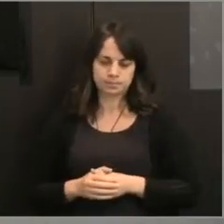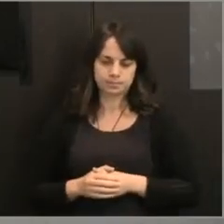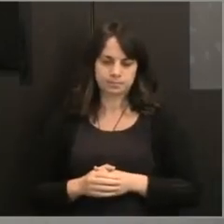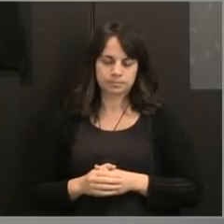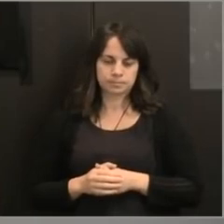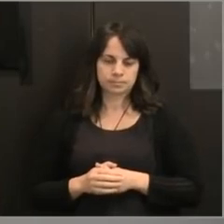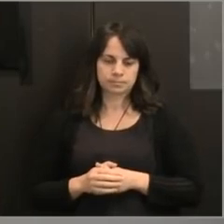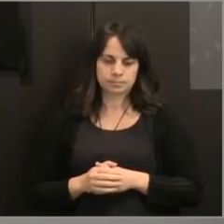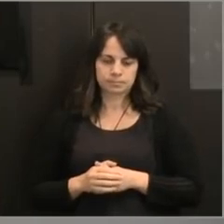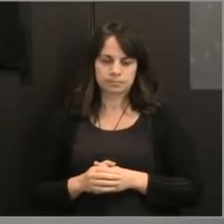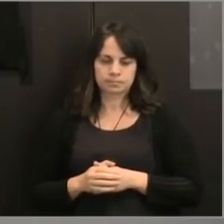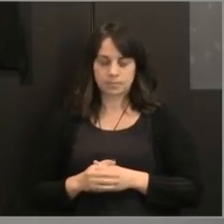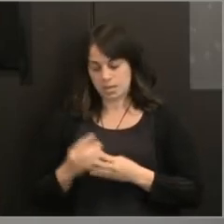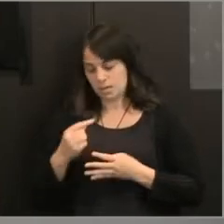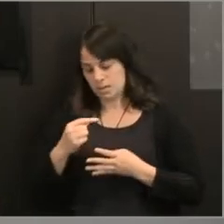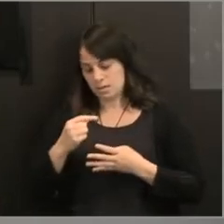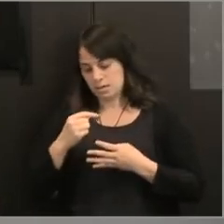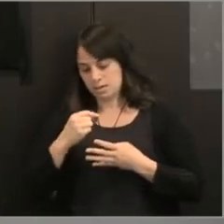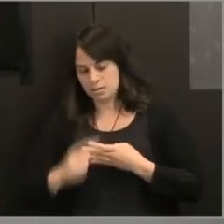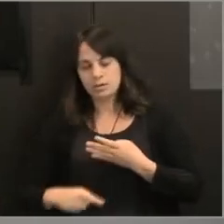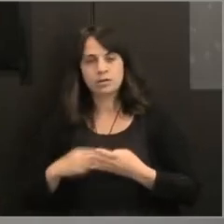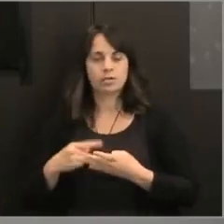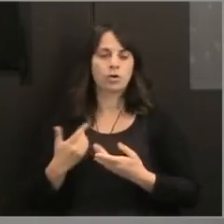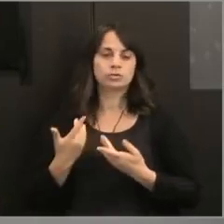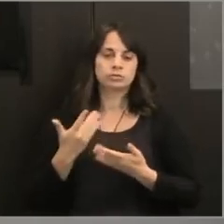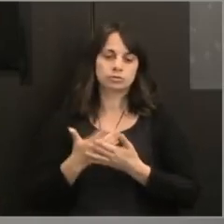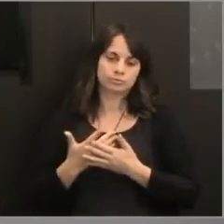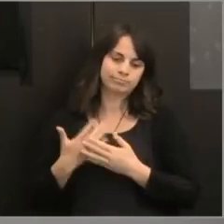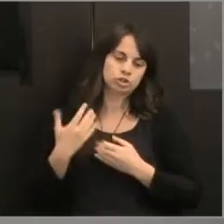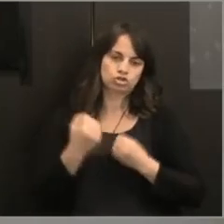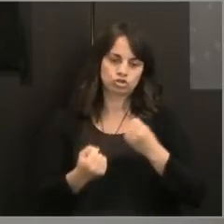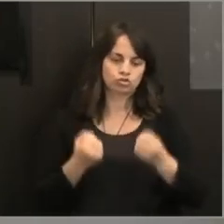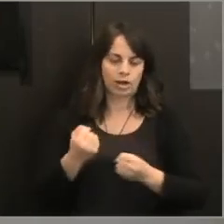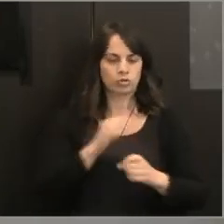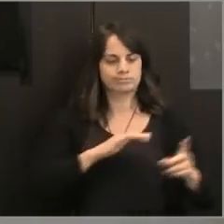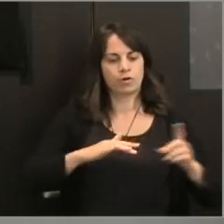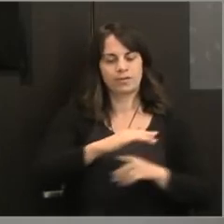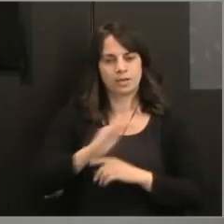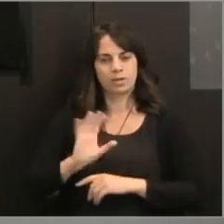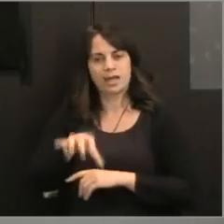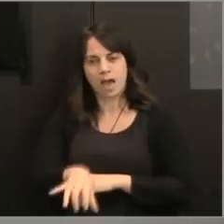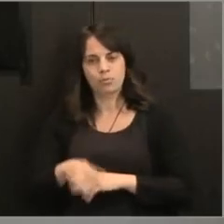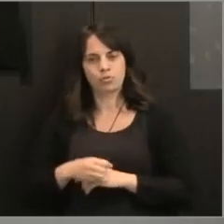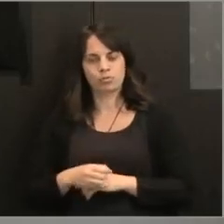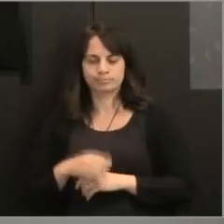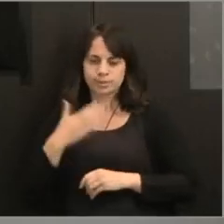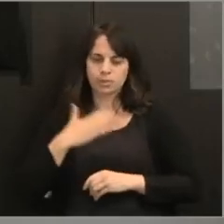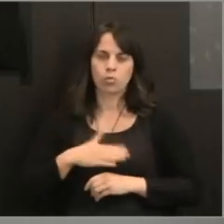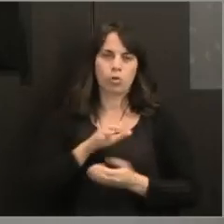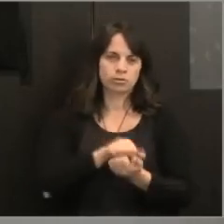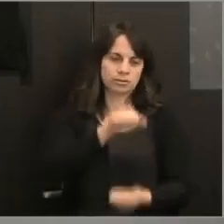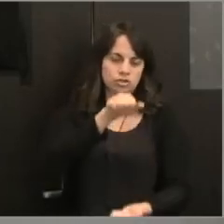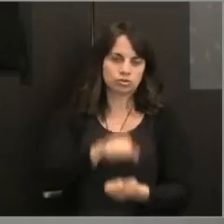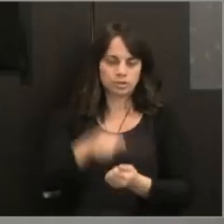Those conclusions were part of the long struggle of iwi and hapu to have the treaty honoured and to at